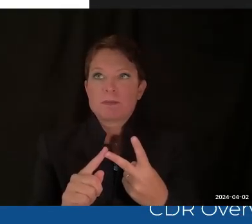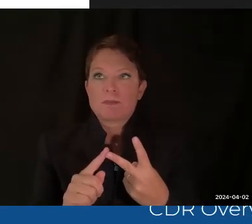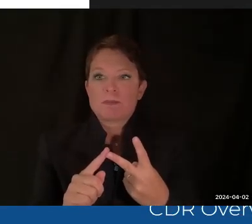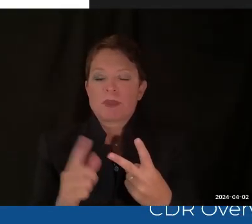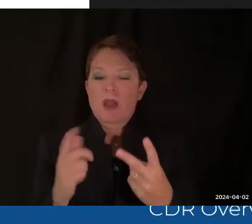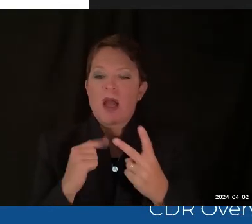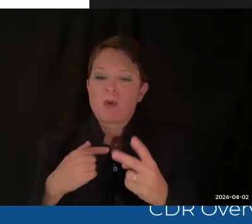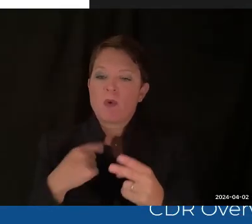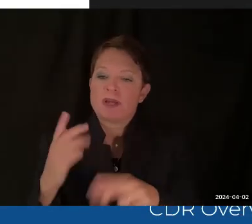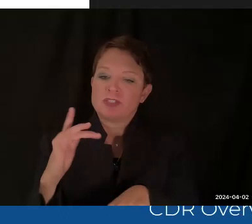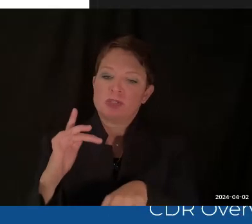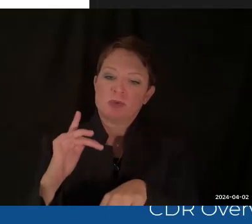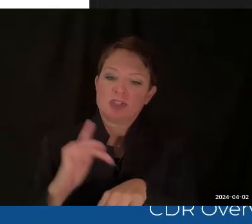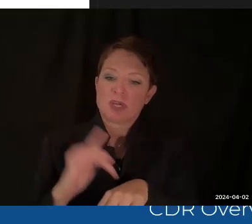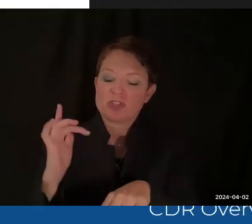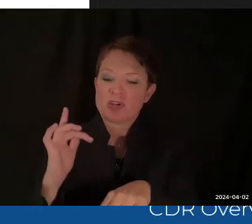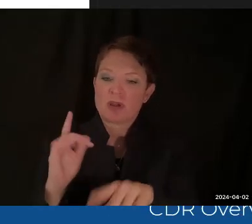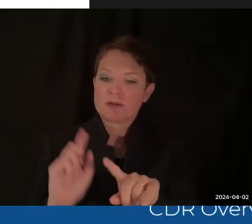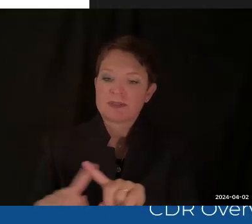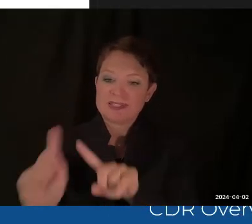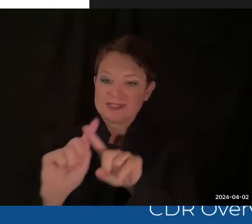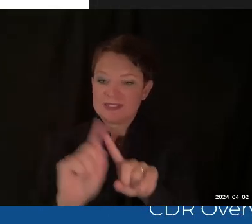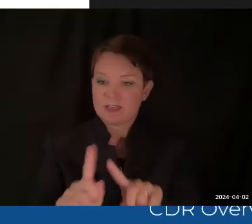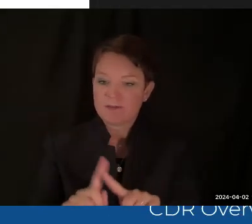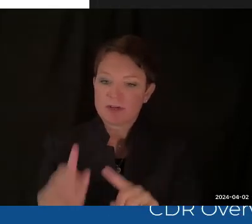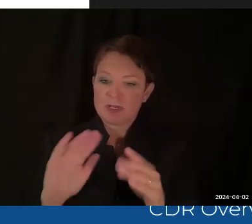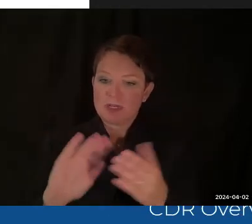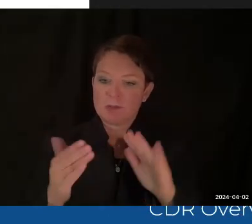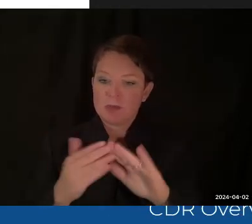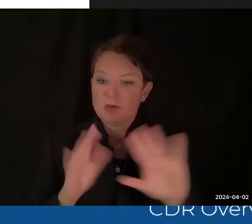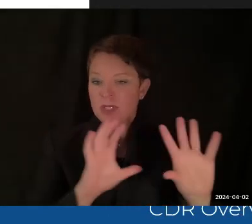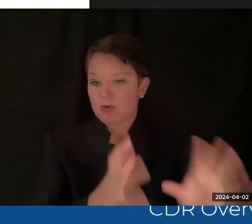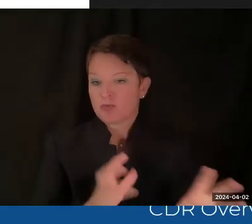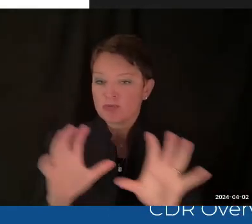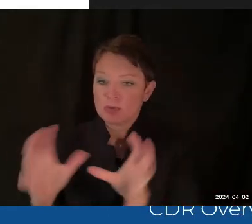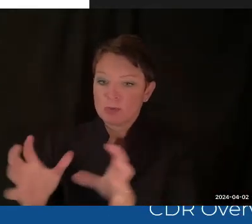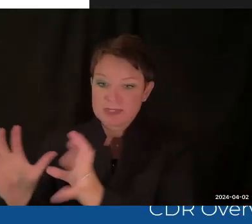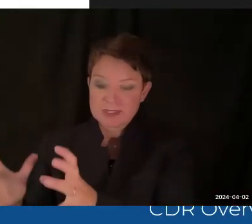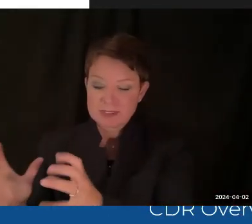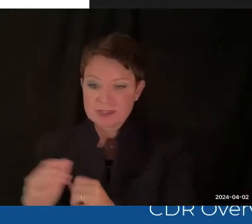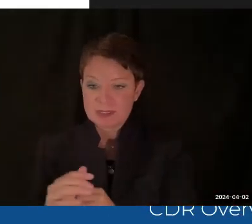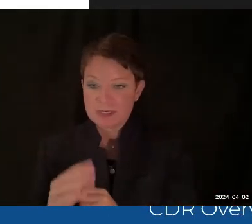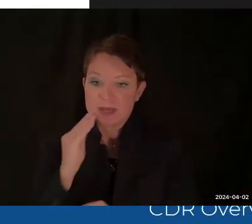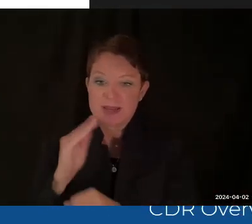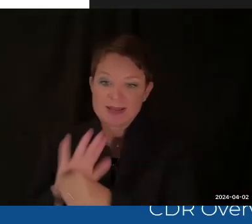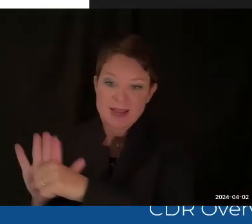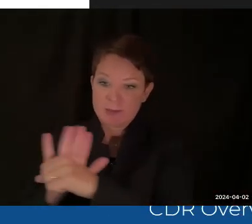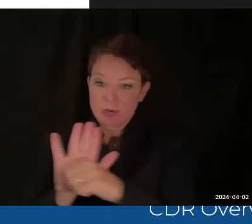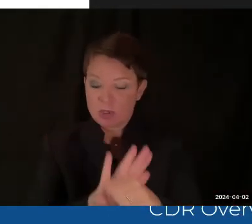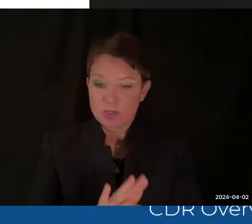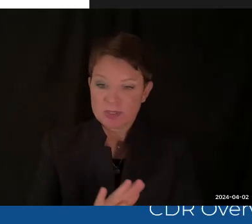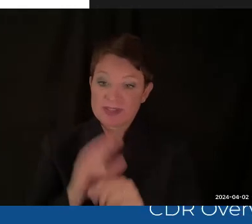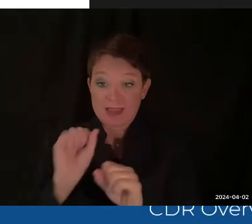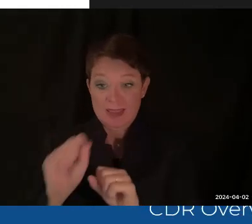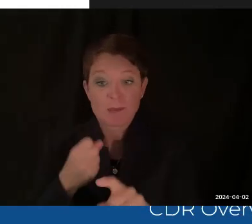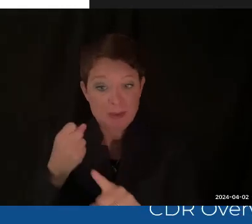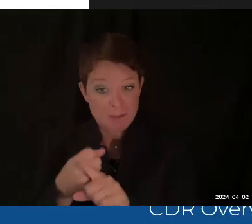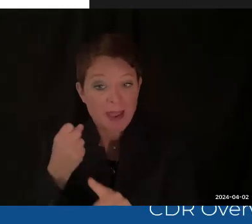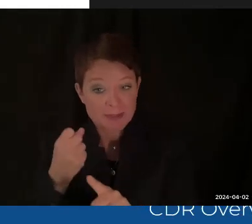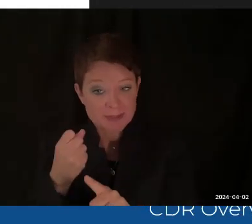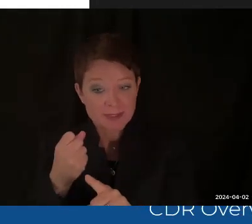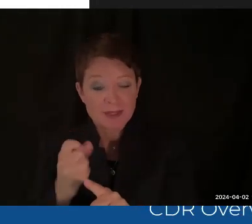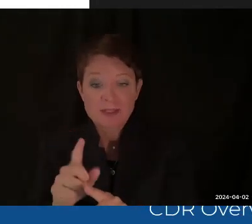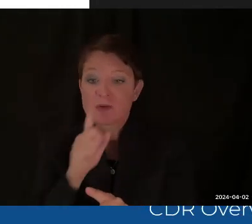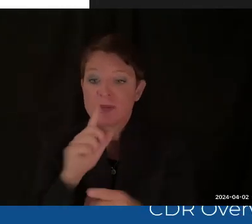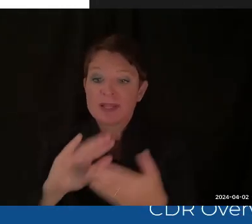touch on the idea of the different community groups and neighborhoods that could be affected by this, because this is really